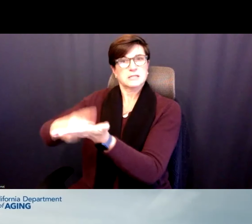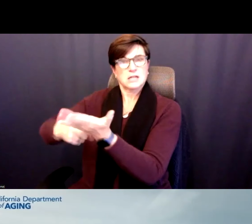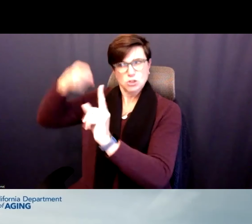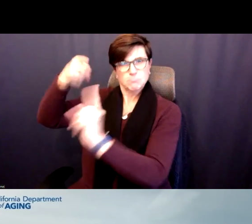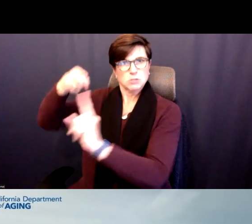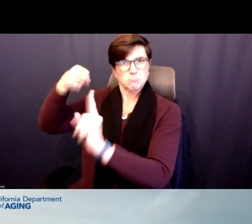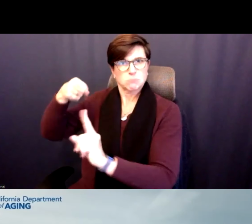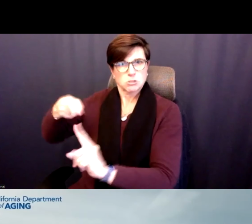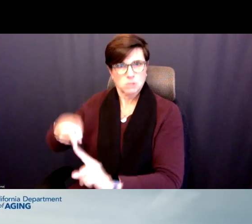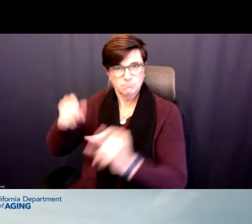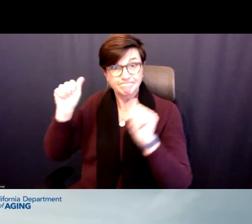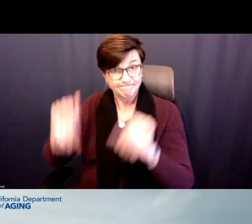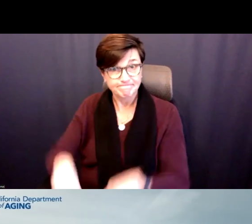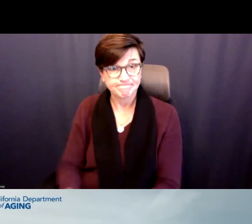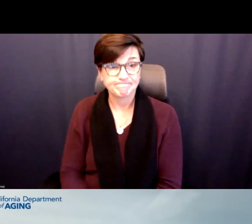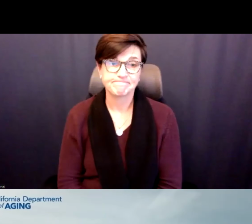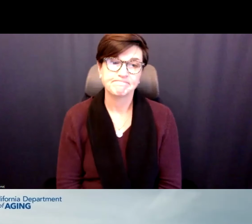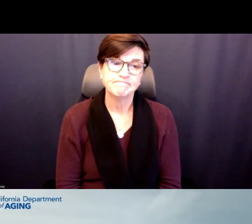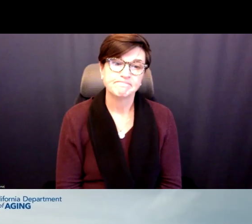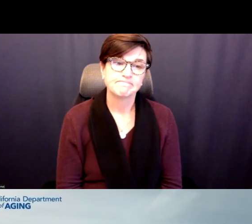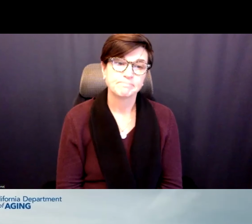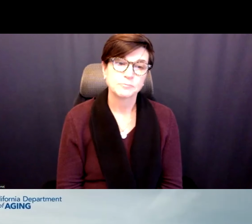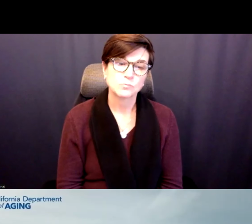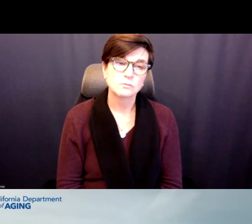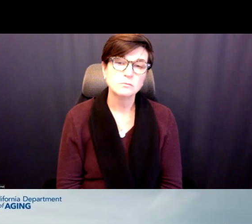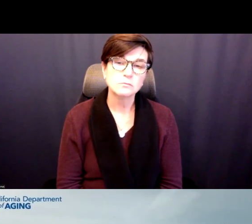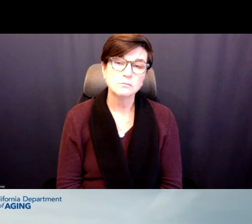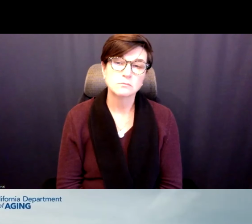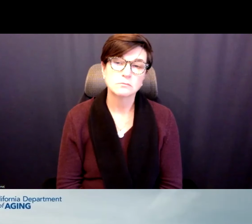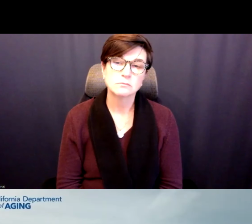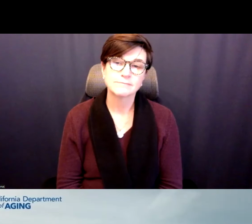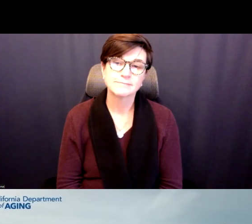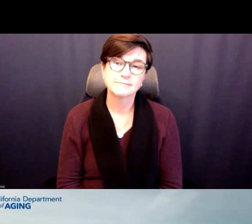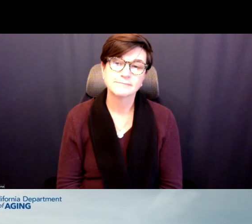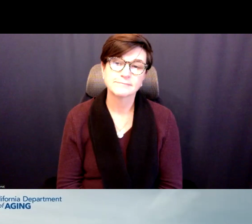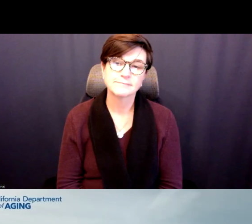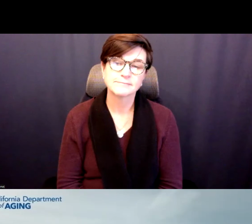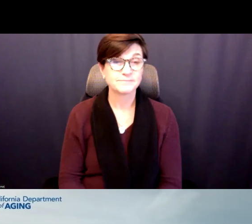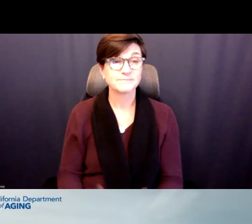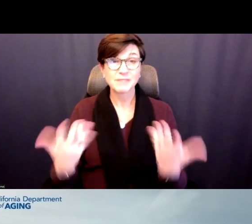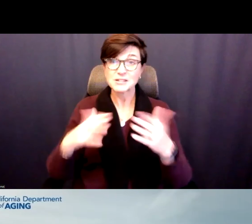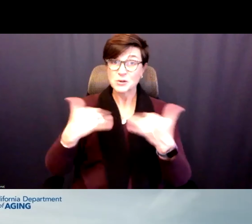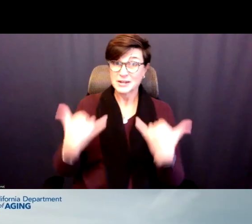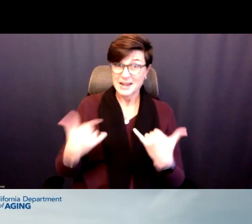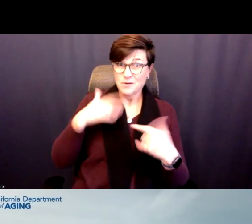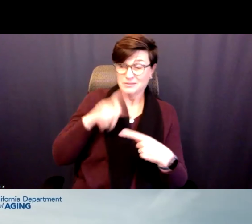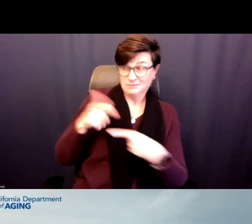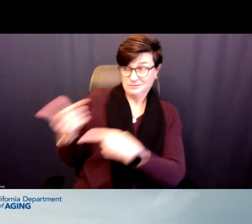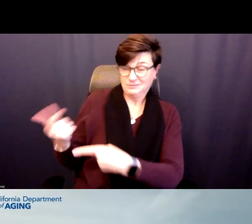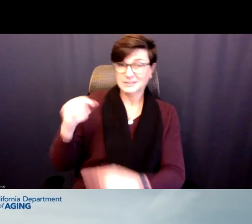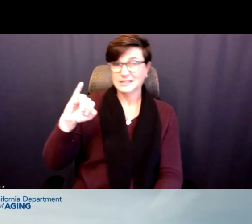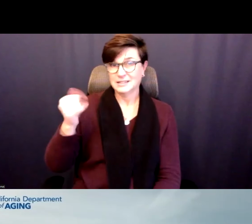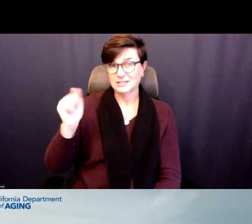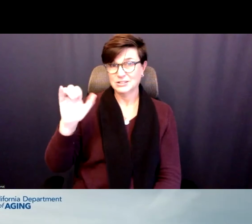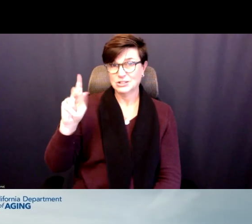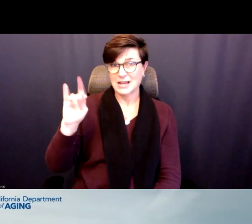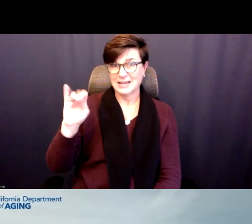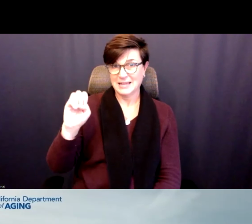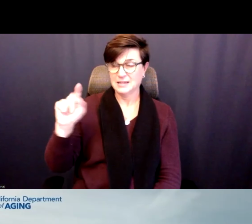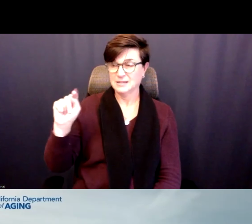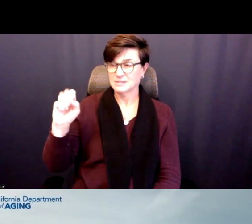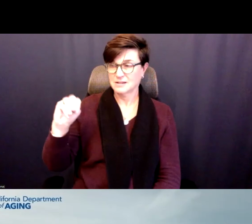Next slide, please. So I'm going to pass it over to Jackie Tompkins, my colleague at the Department of Aging.